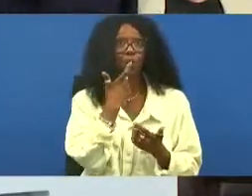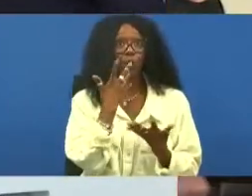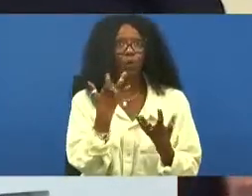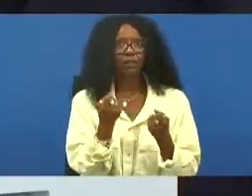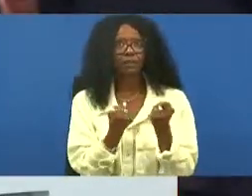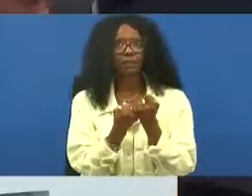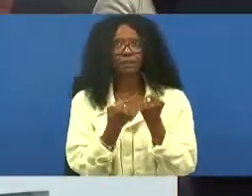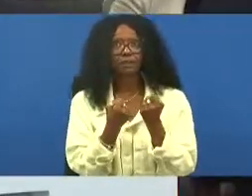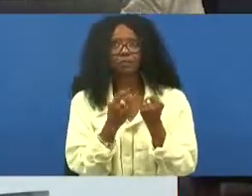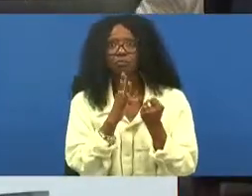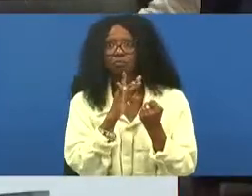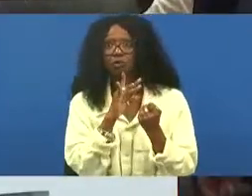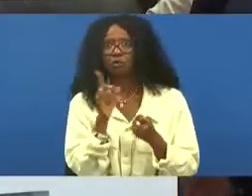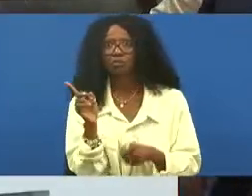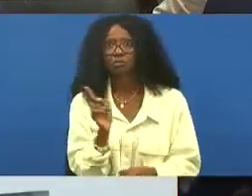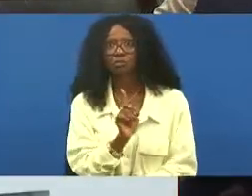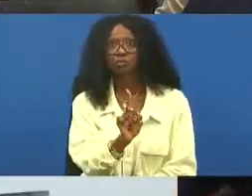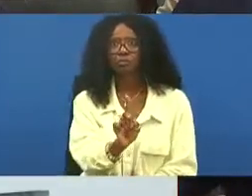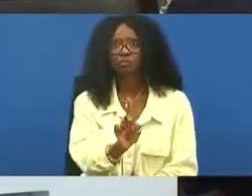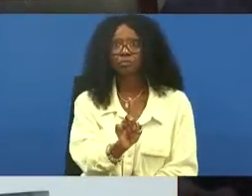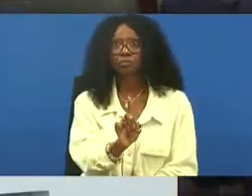Kidder.